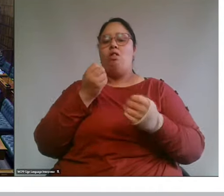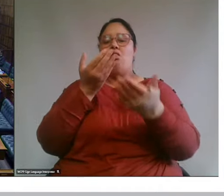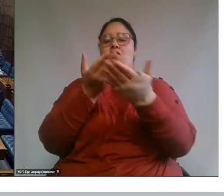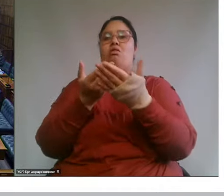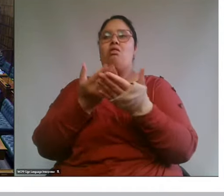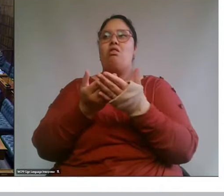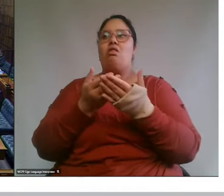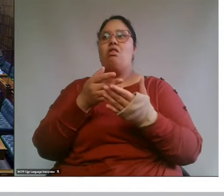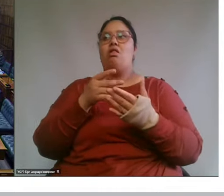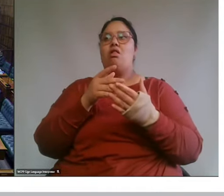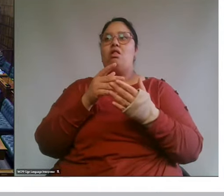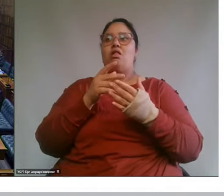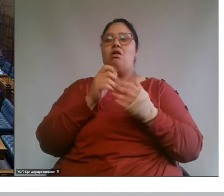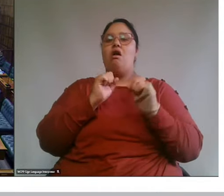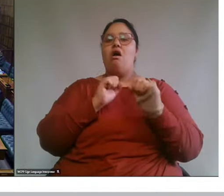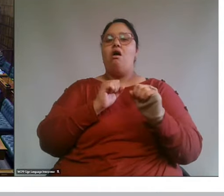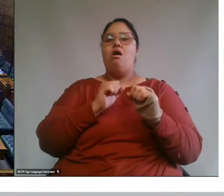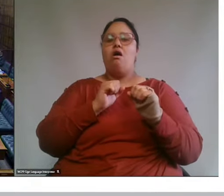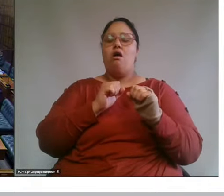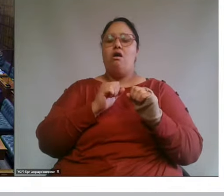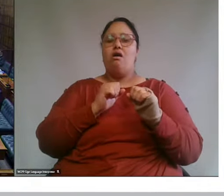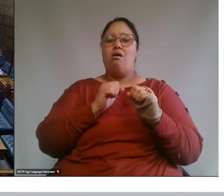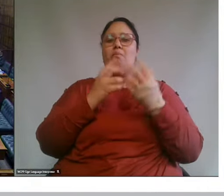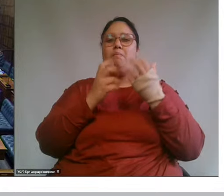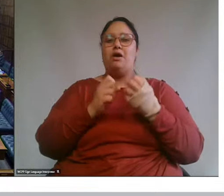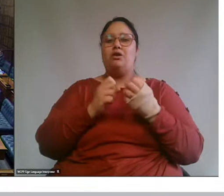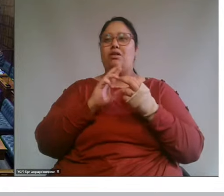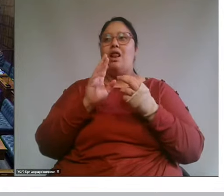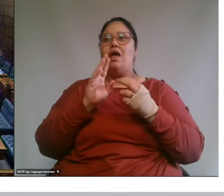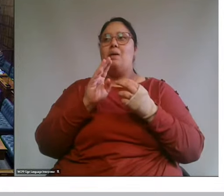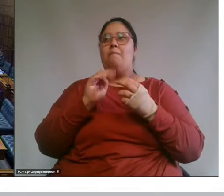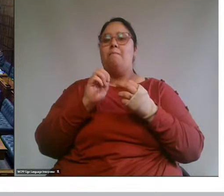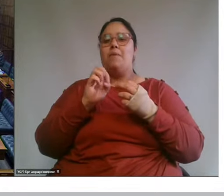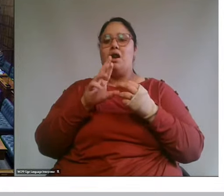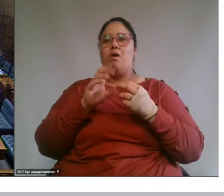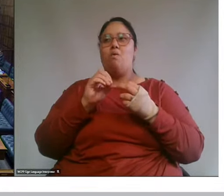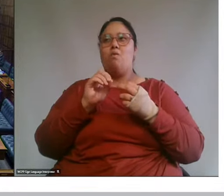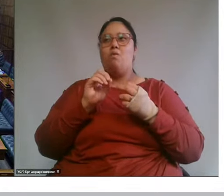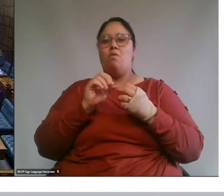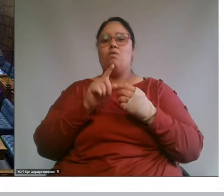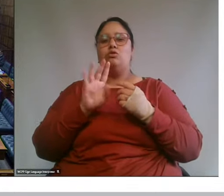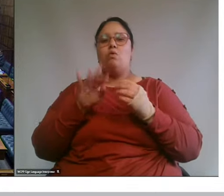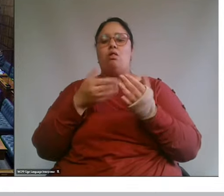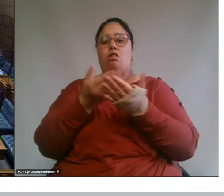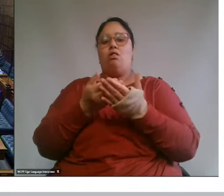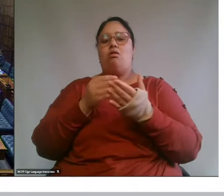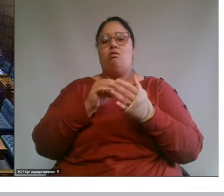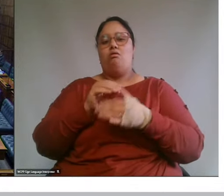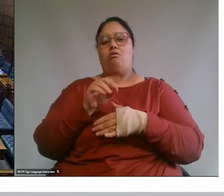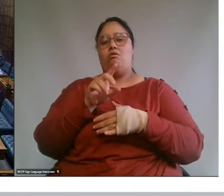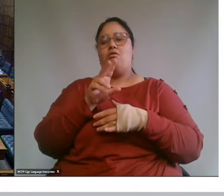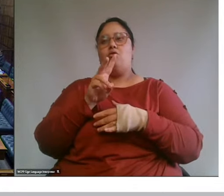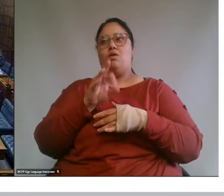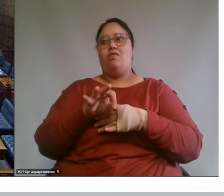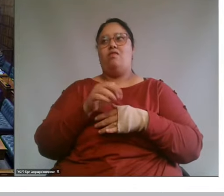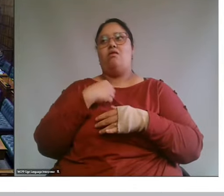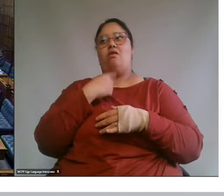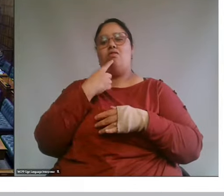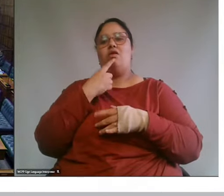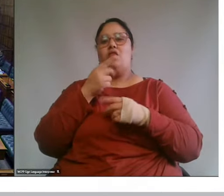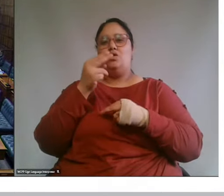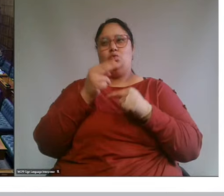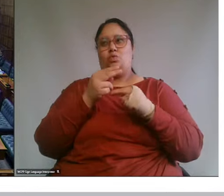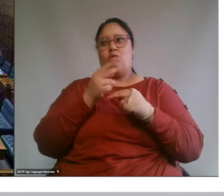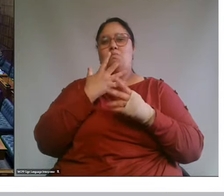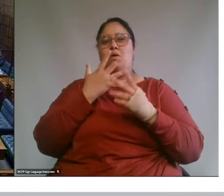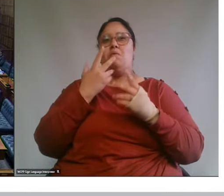still some work that needs to be done but just in the baps you want to just add not in full on on how we do the